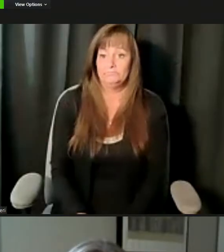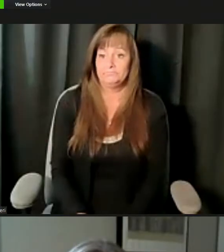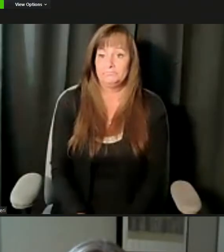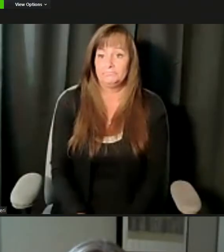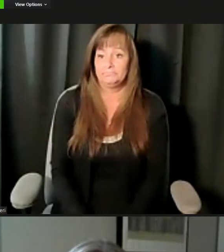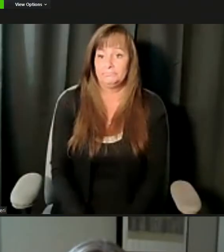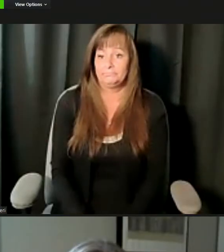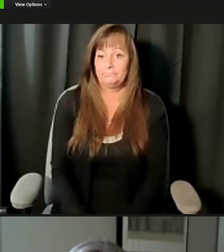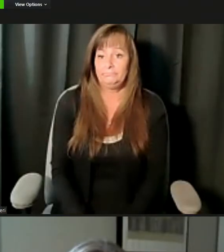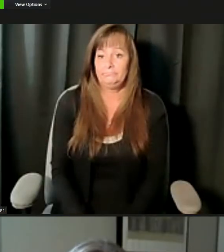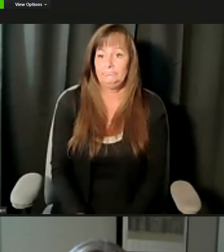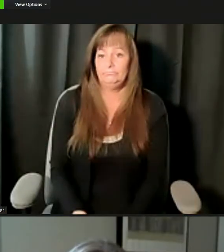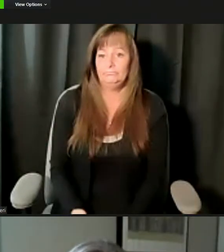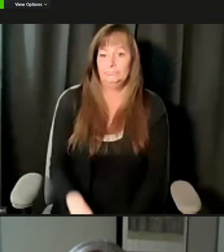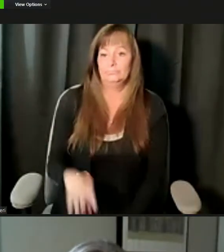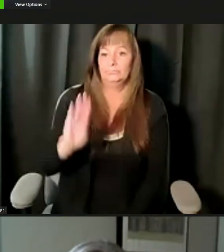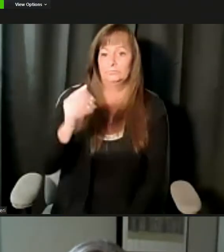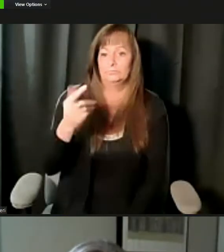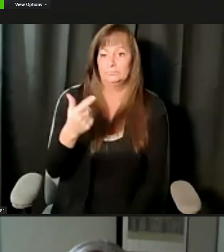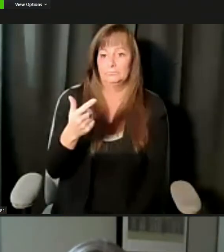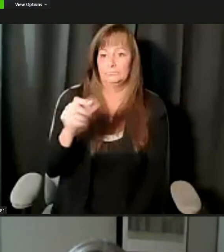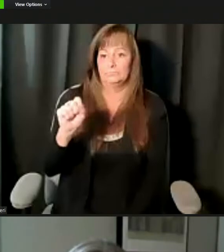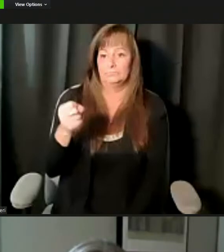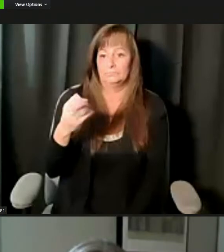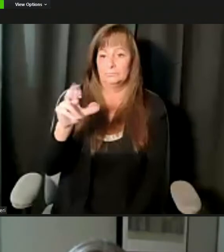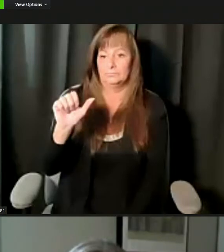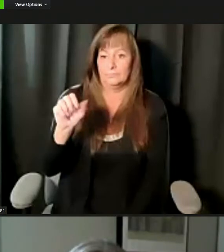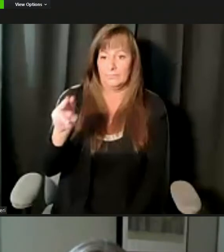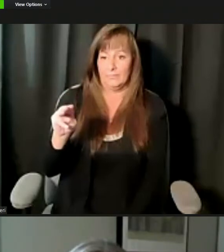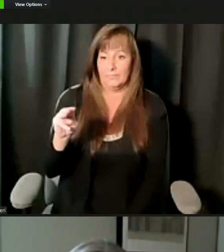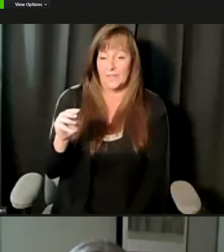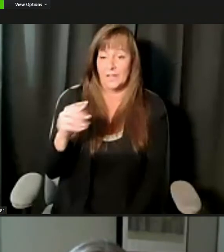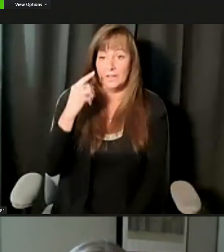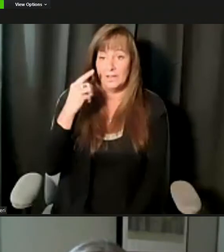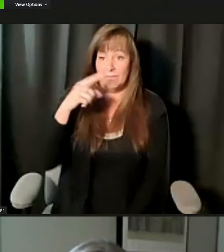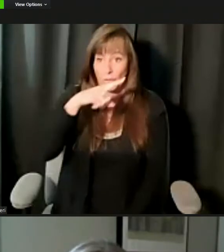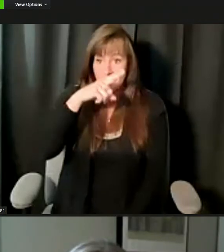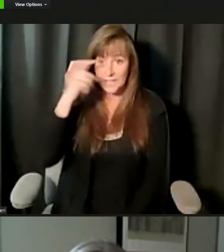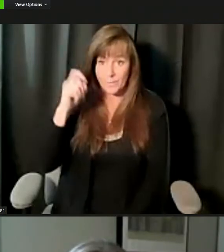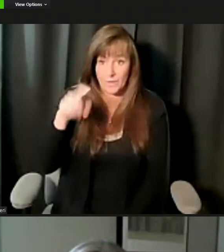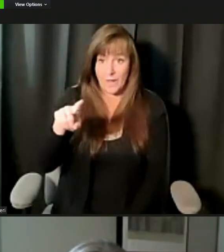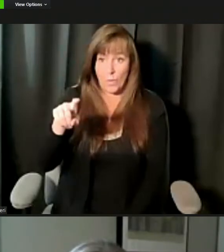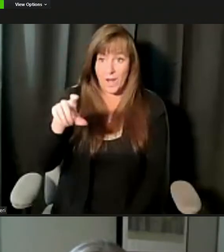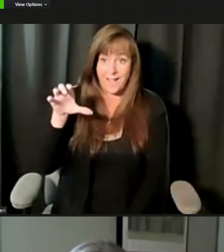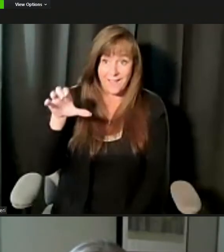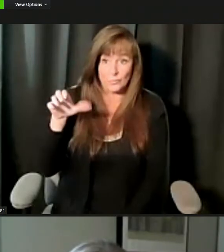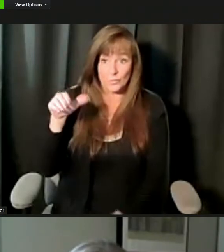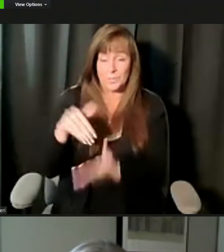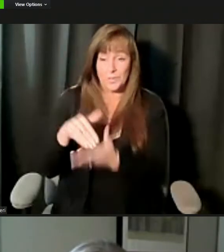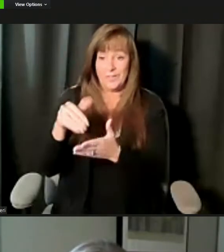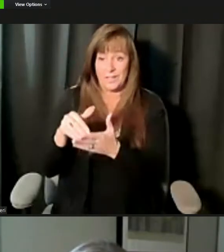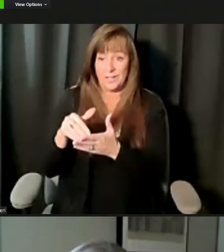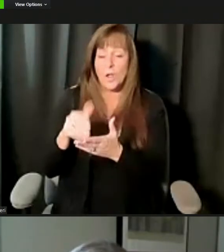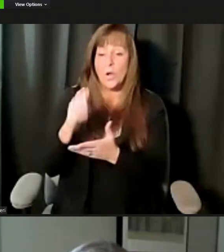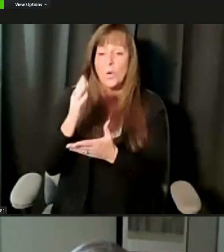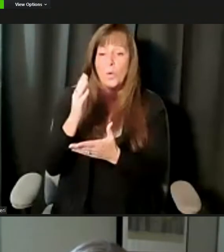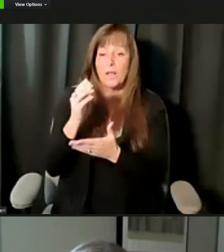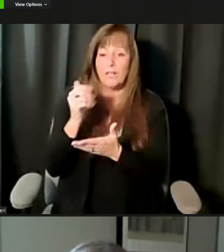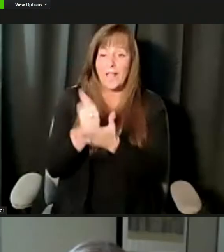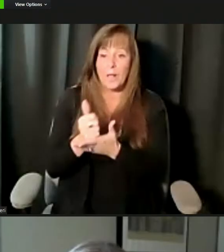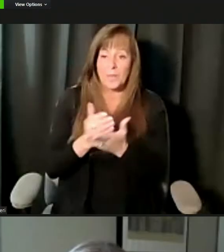Well, I'll answer for summer for the 100 million. That'll help us get through phase 3 and get everybody vaccinated and make sure we have